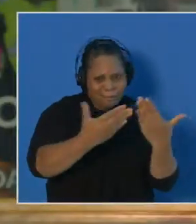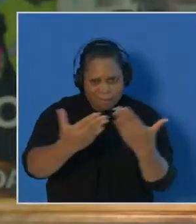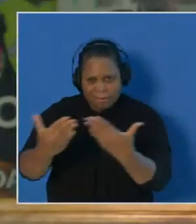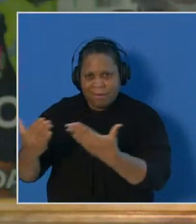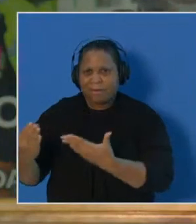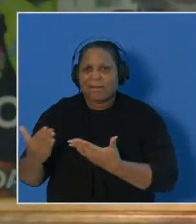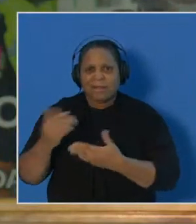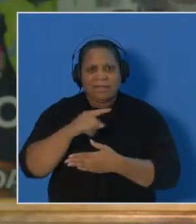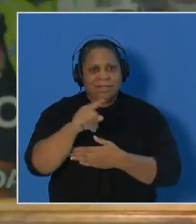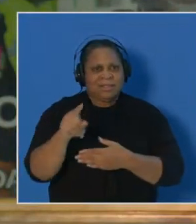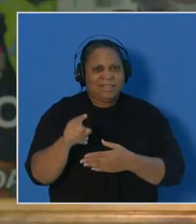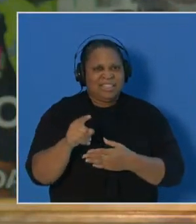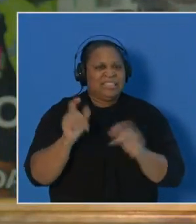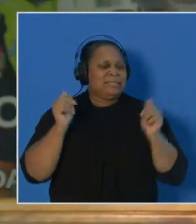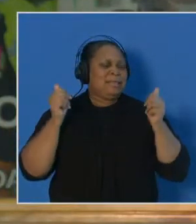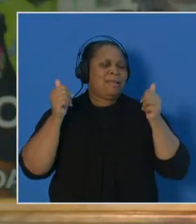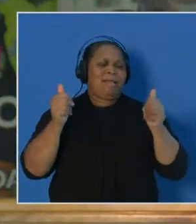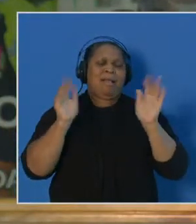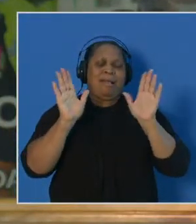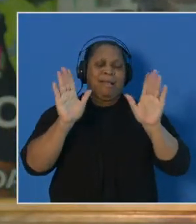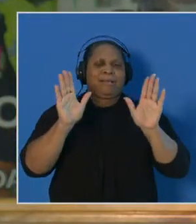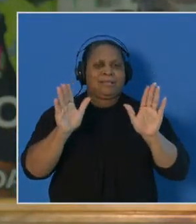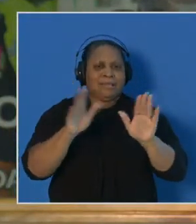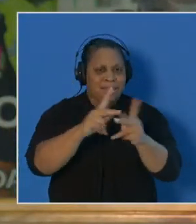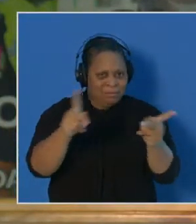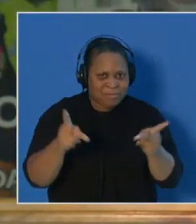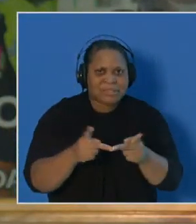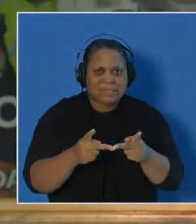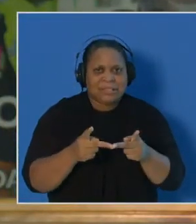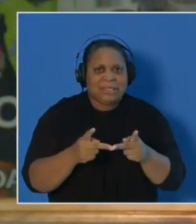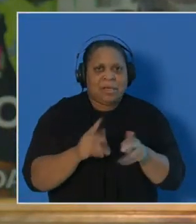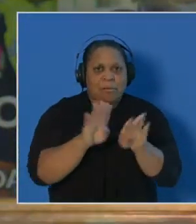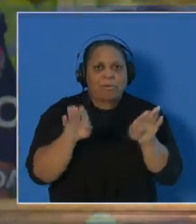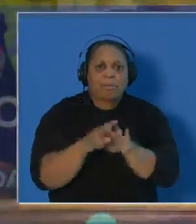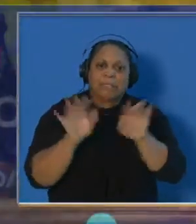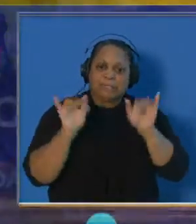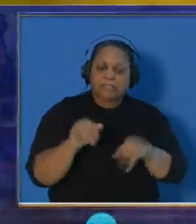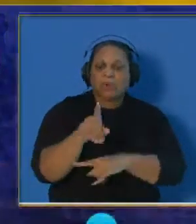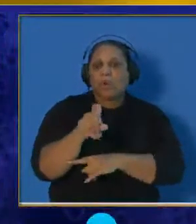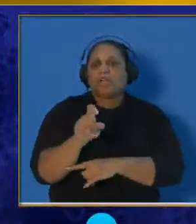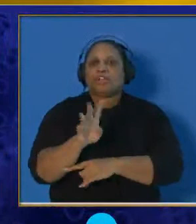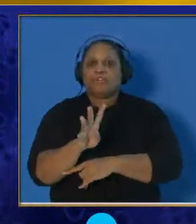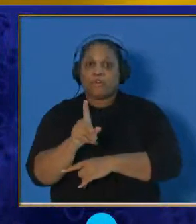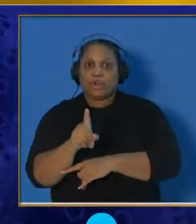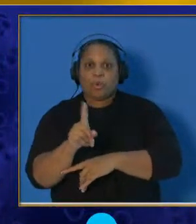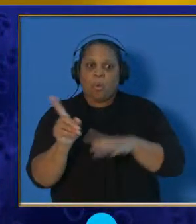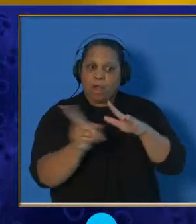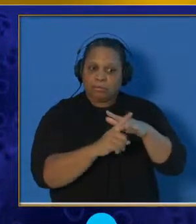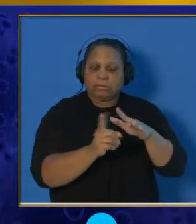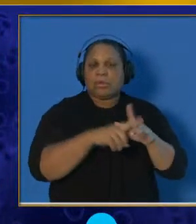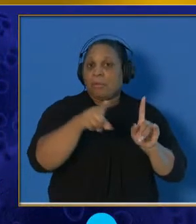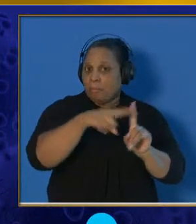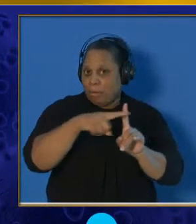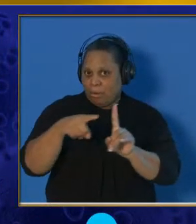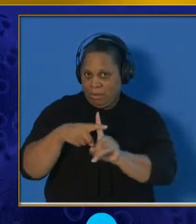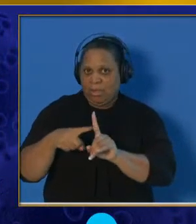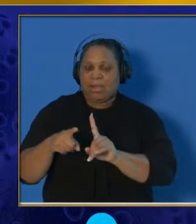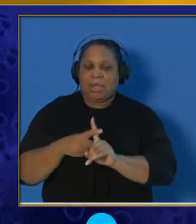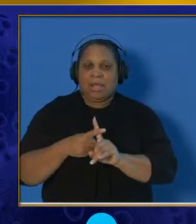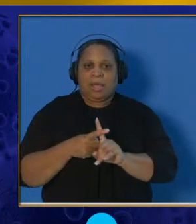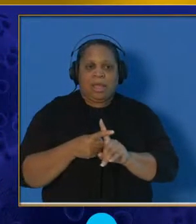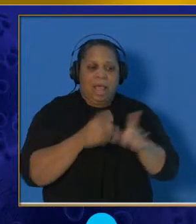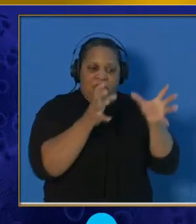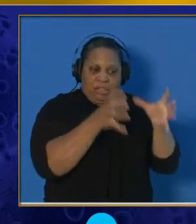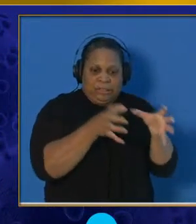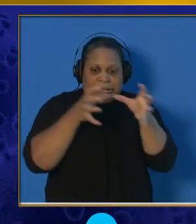this excellent position. Bermuda continues to have 141 total confirmed positive cases, and their status